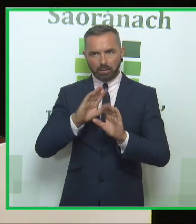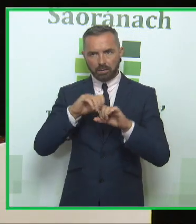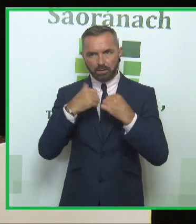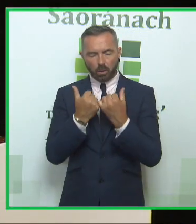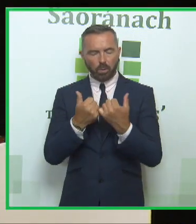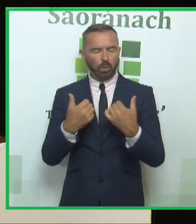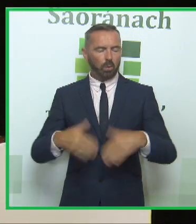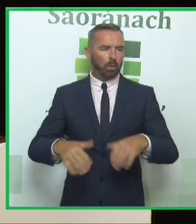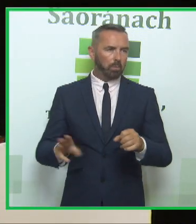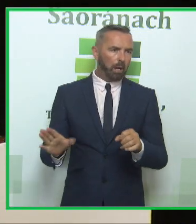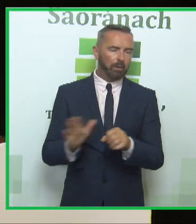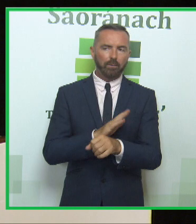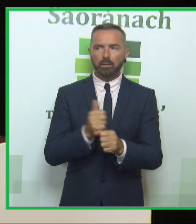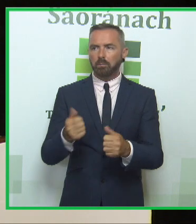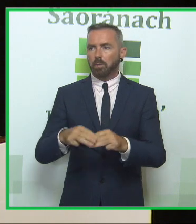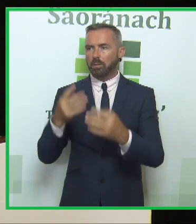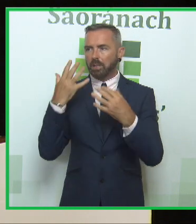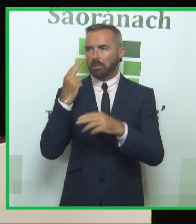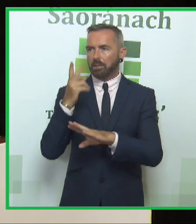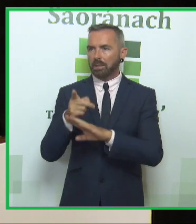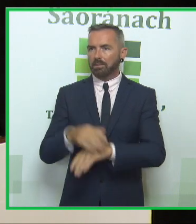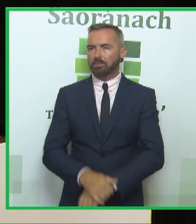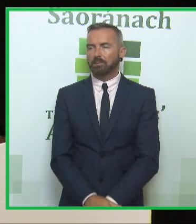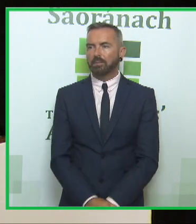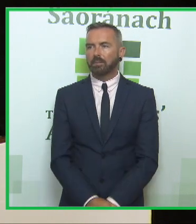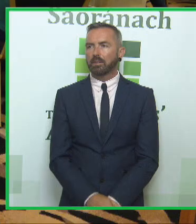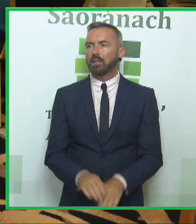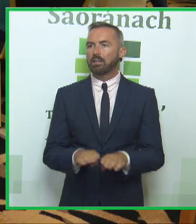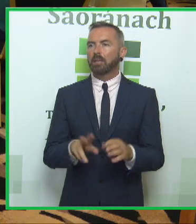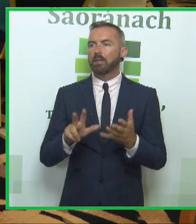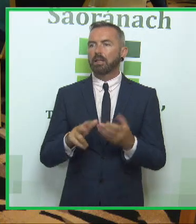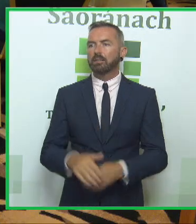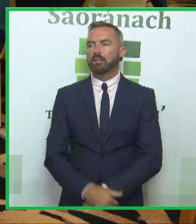is and what it isn't. So thank you for that. Table